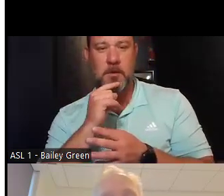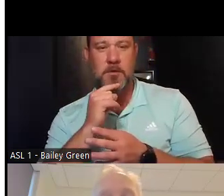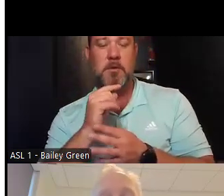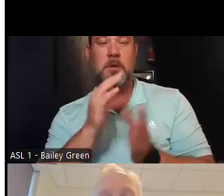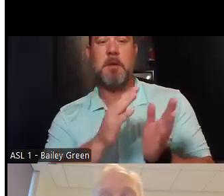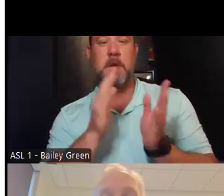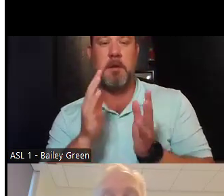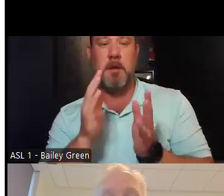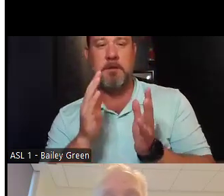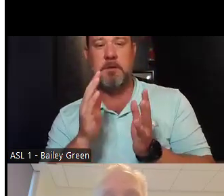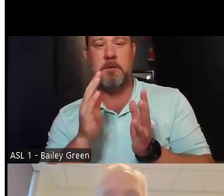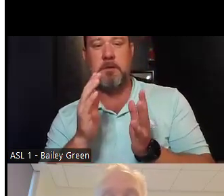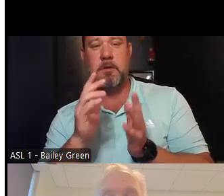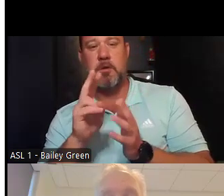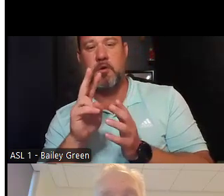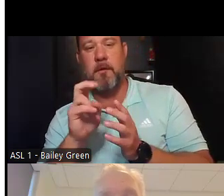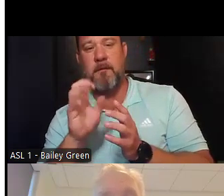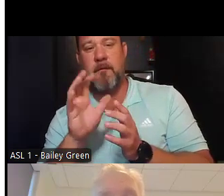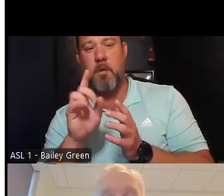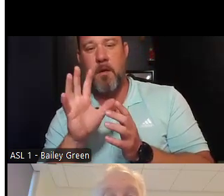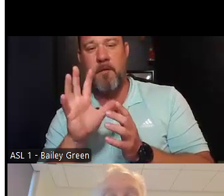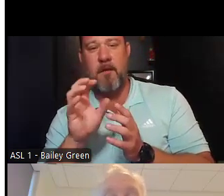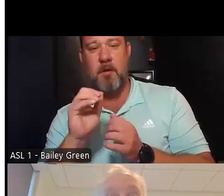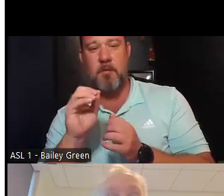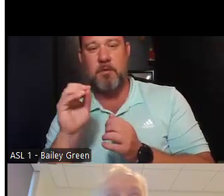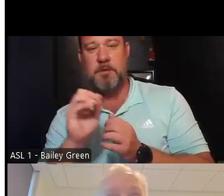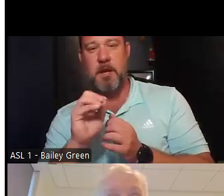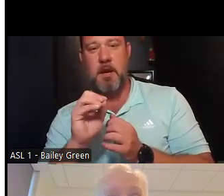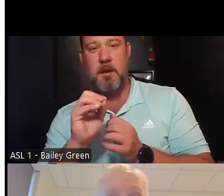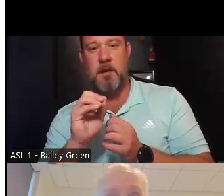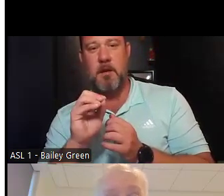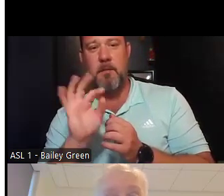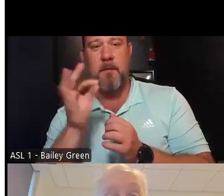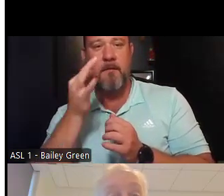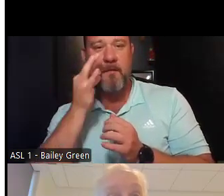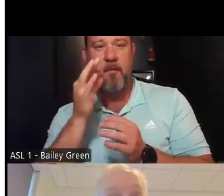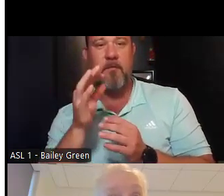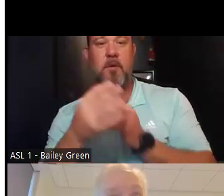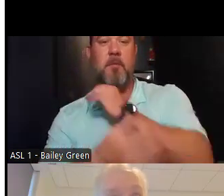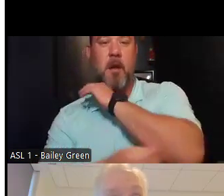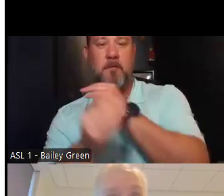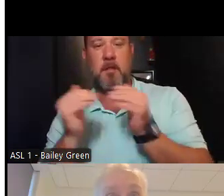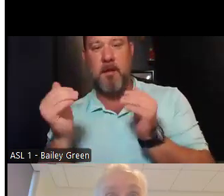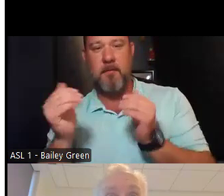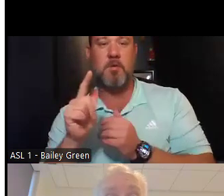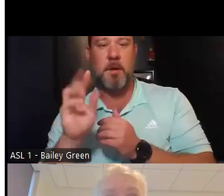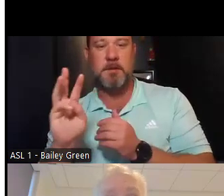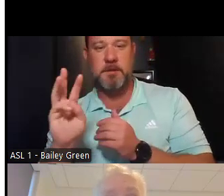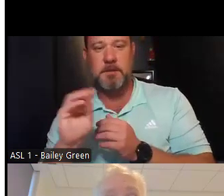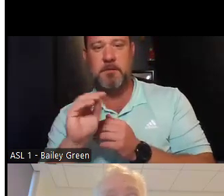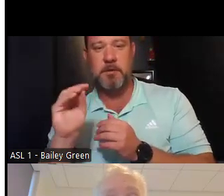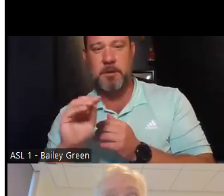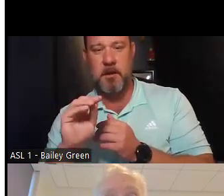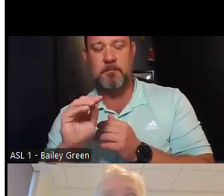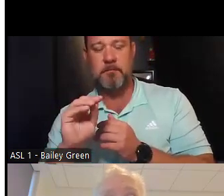next category is people between 251 and 500% of the federal poverty level. They account for 26% of this